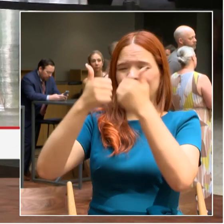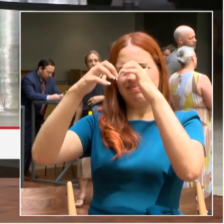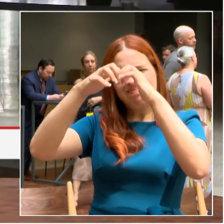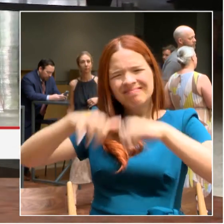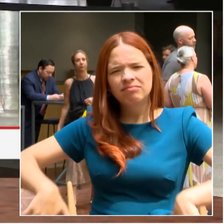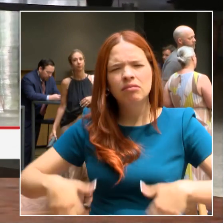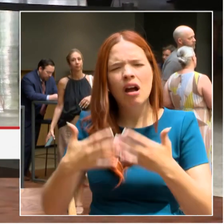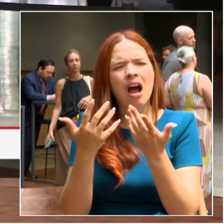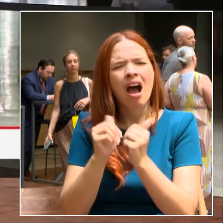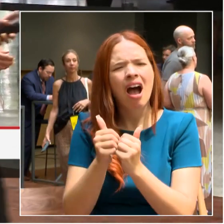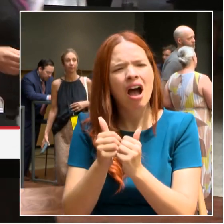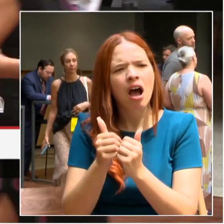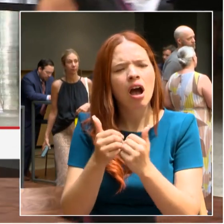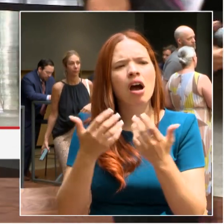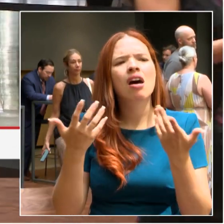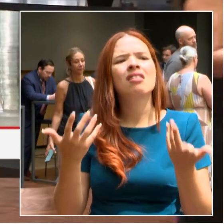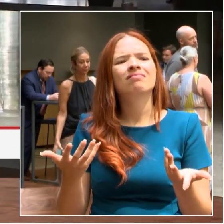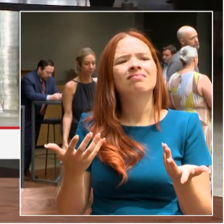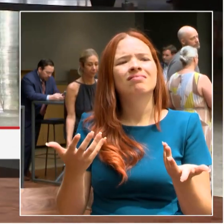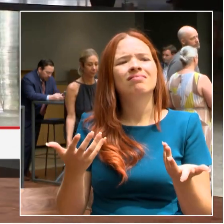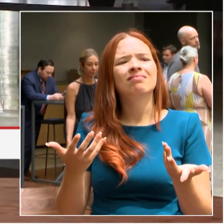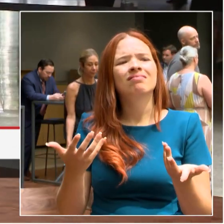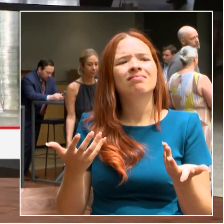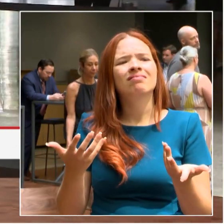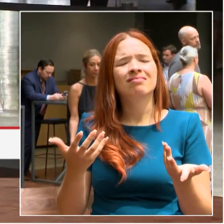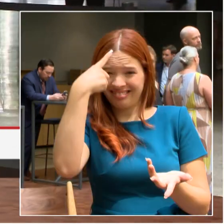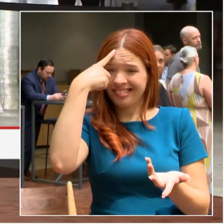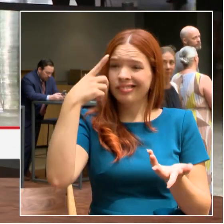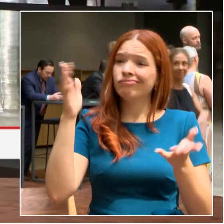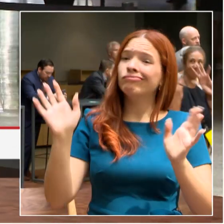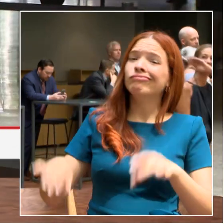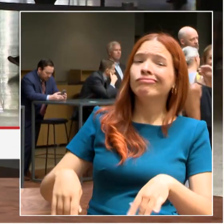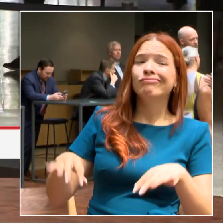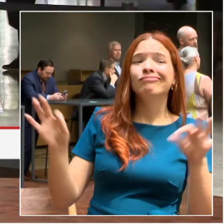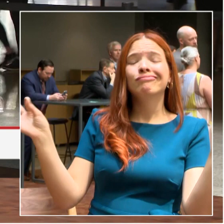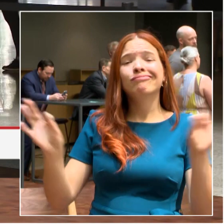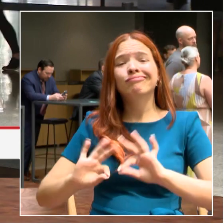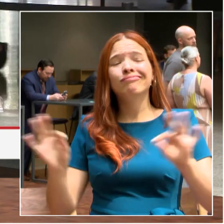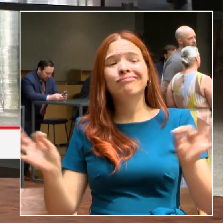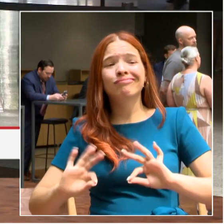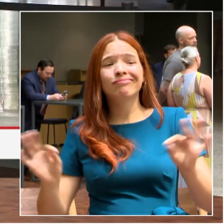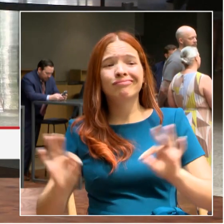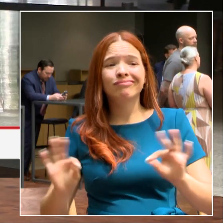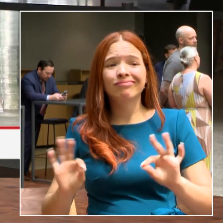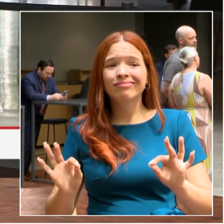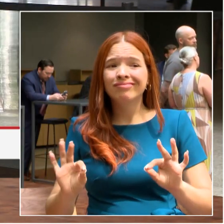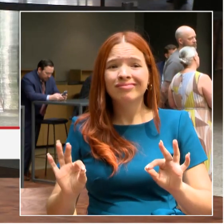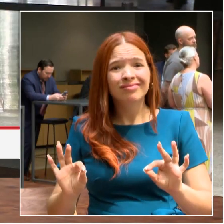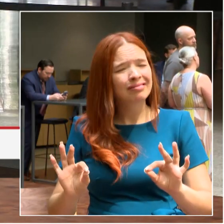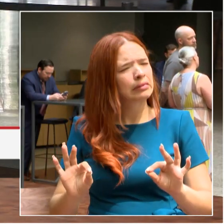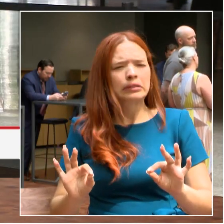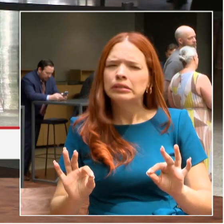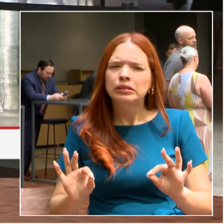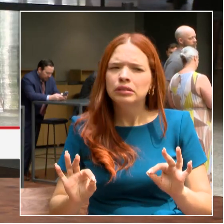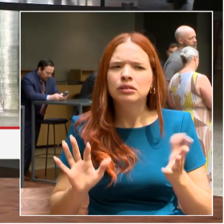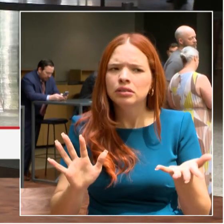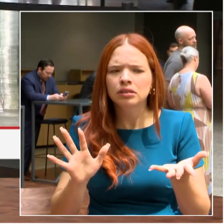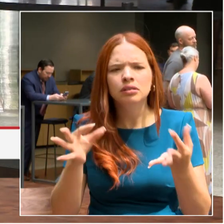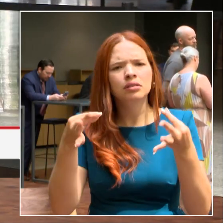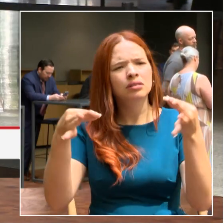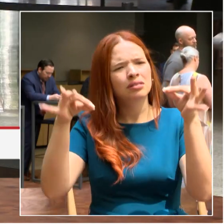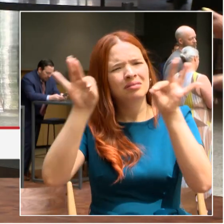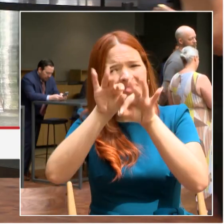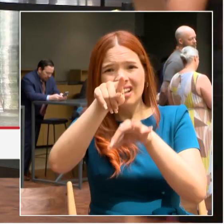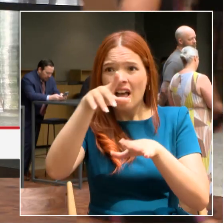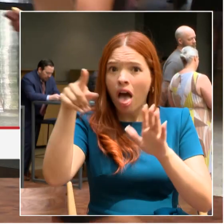are, I think among the most important things we can do is not let these narratives calcify. There are a lot of